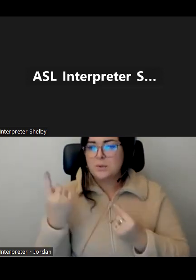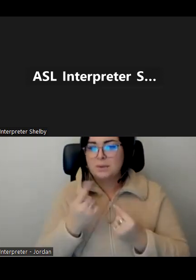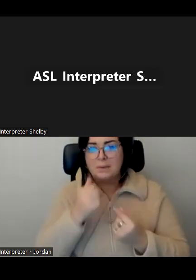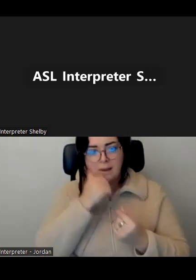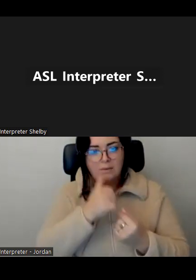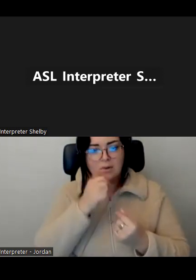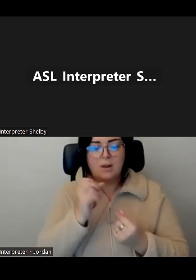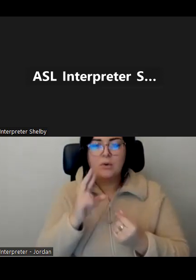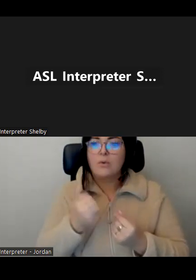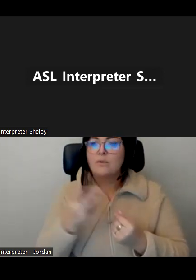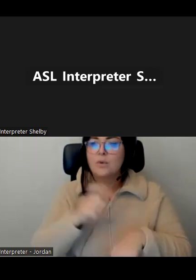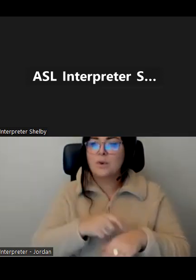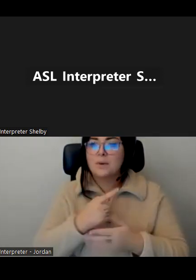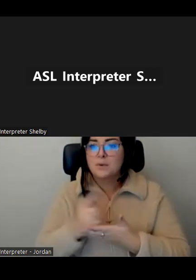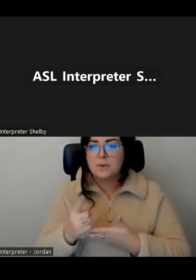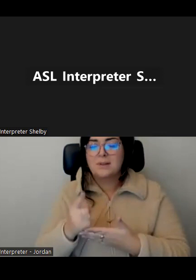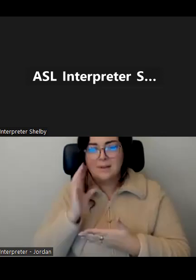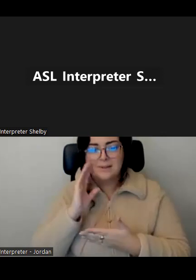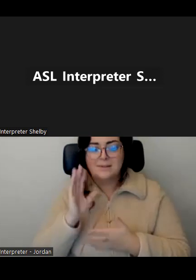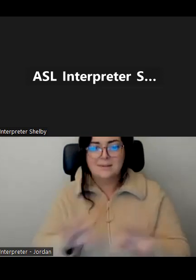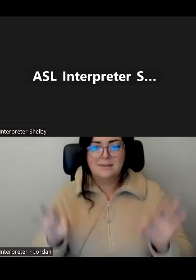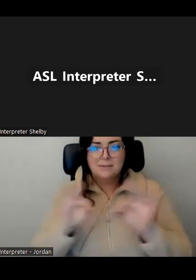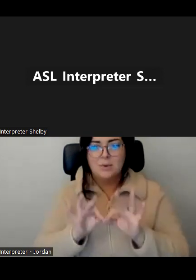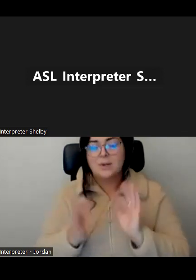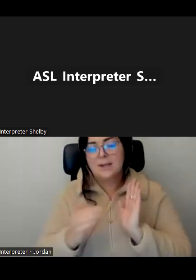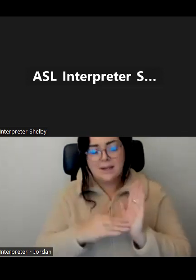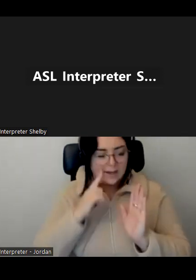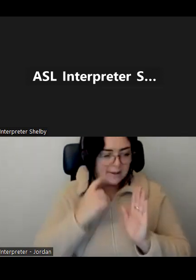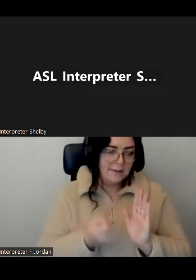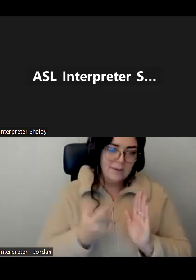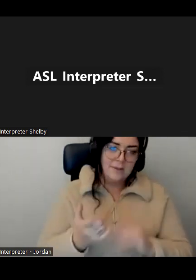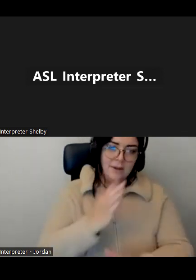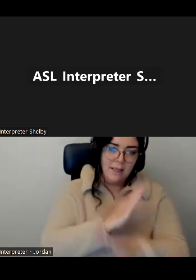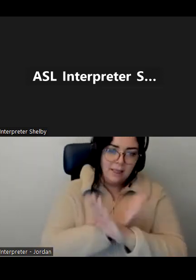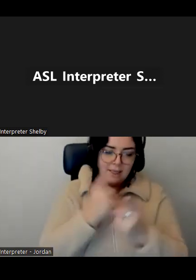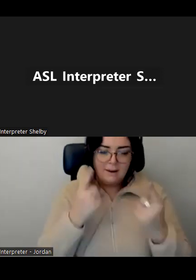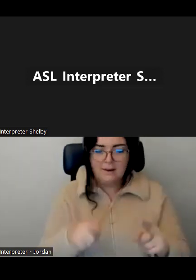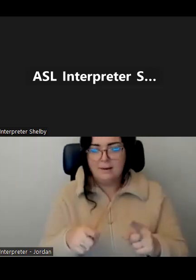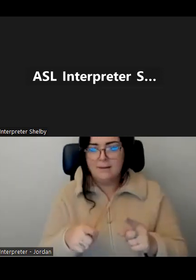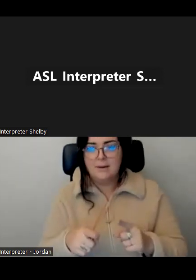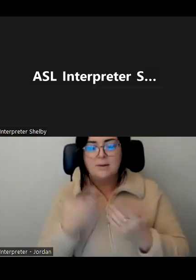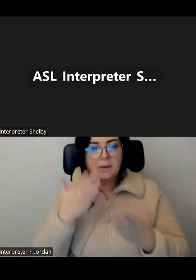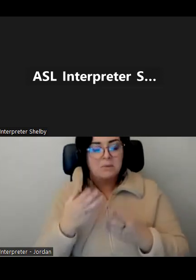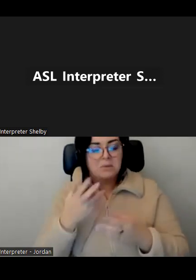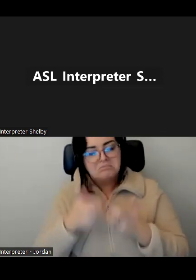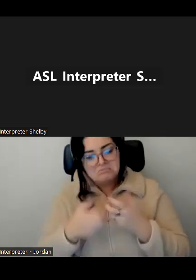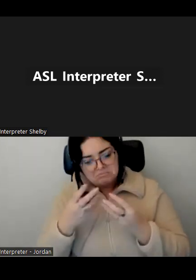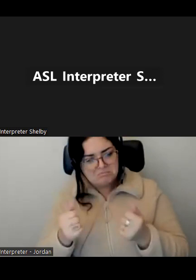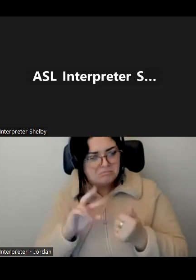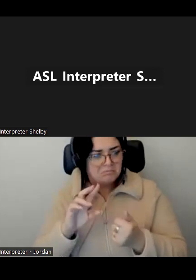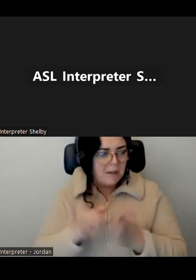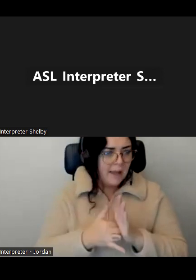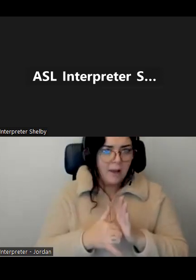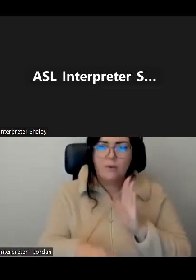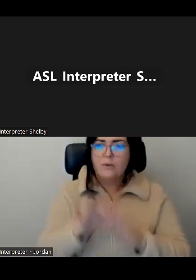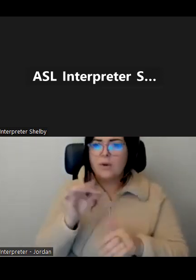week is ideal. I know that there can be barriers. So maybe it's problem solving, or, finding an